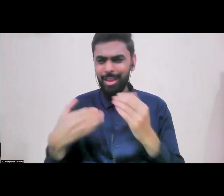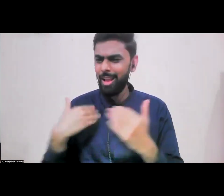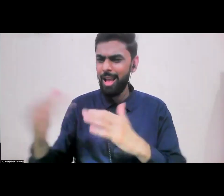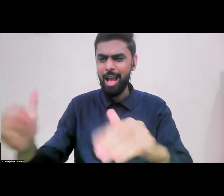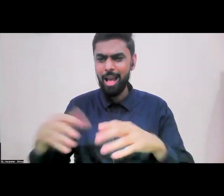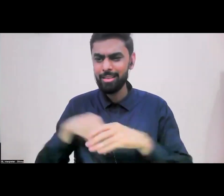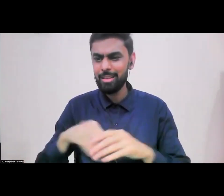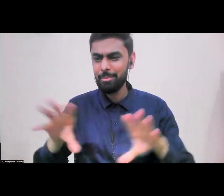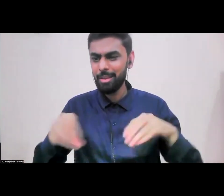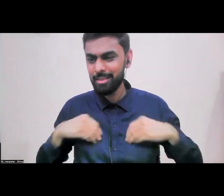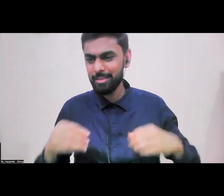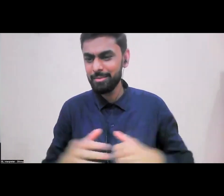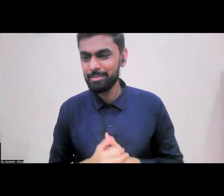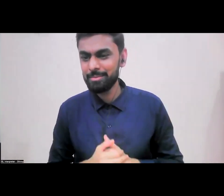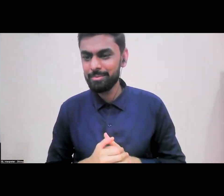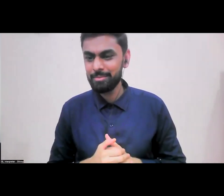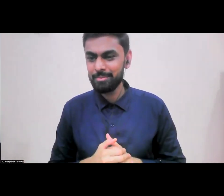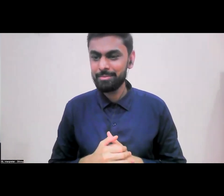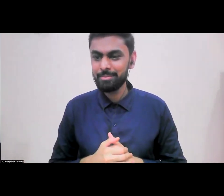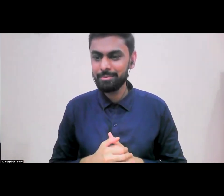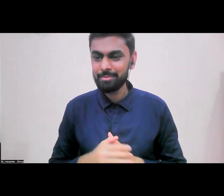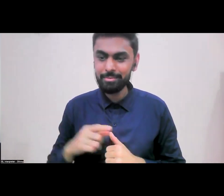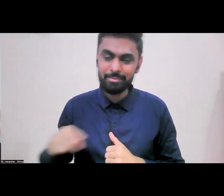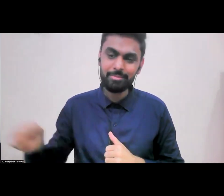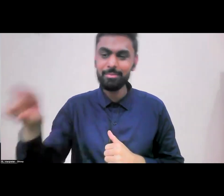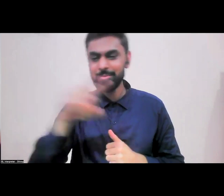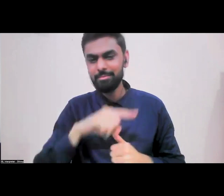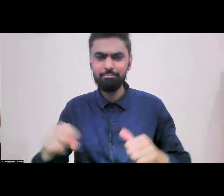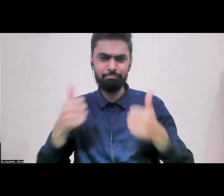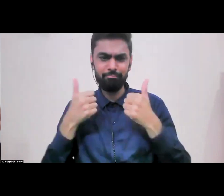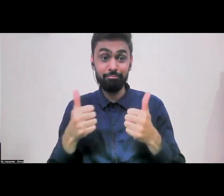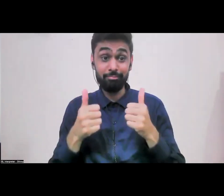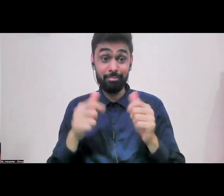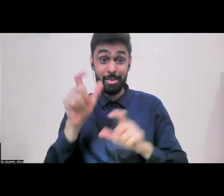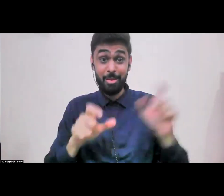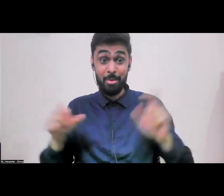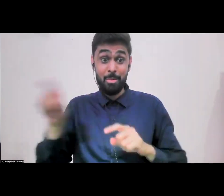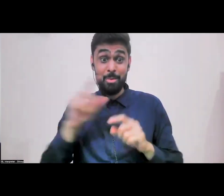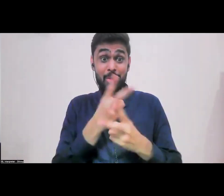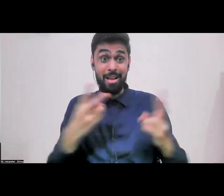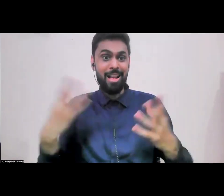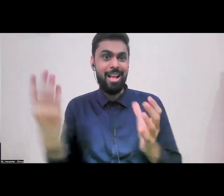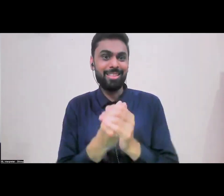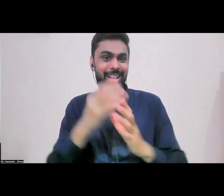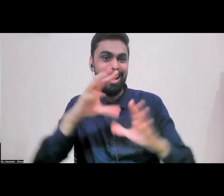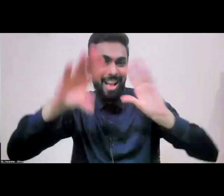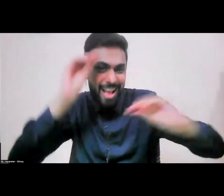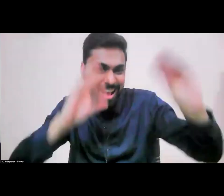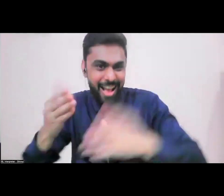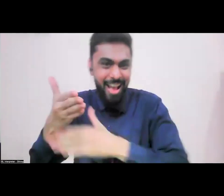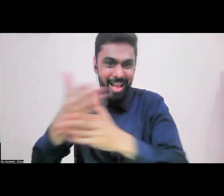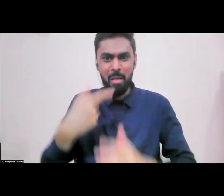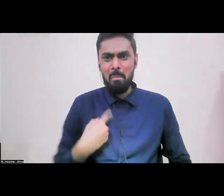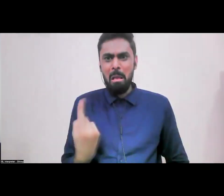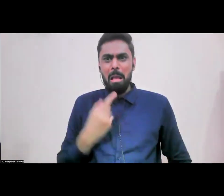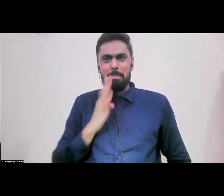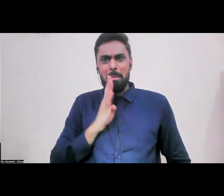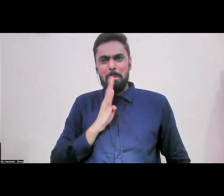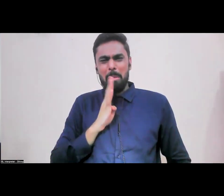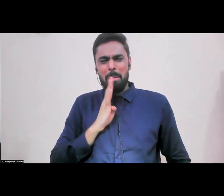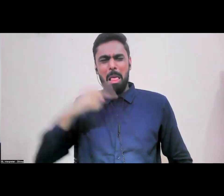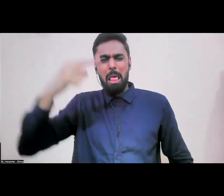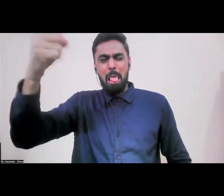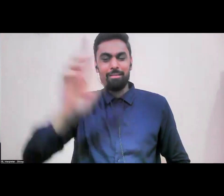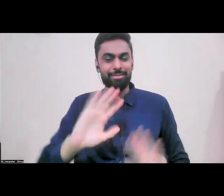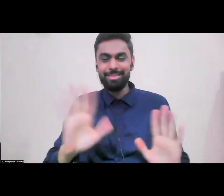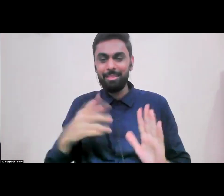we'll get more folks from here. Because we're going to learn together, not to solve. So we're not going to have only me on that call. I'm just